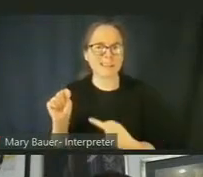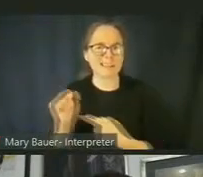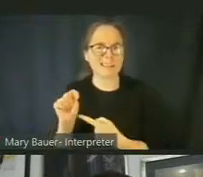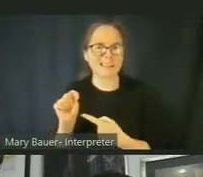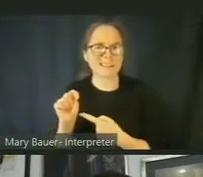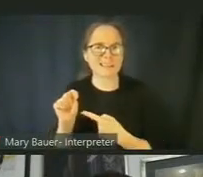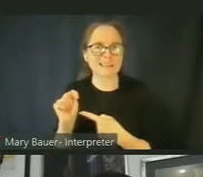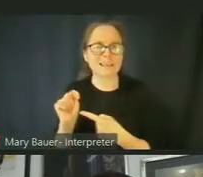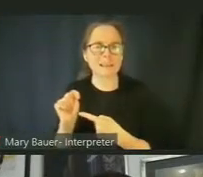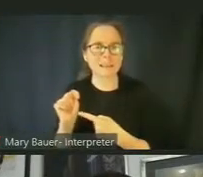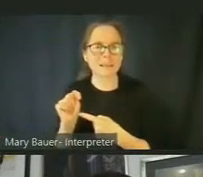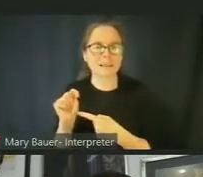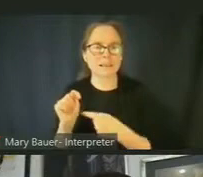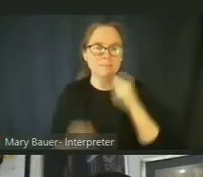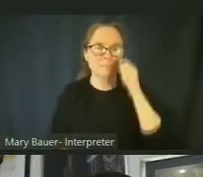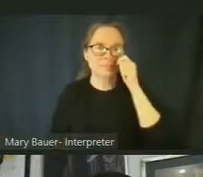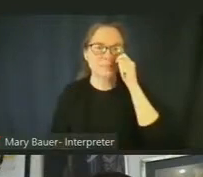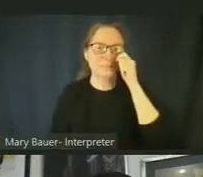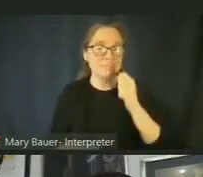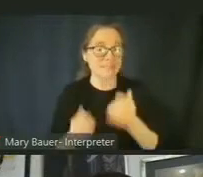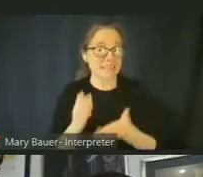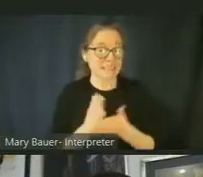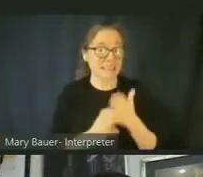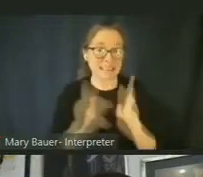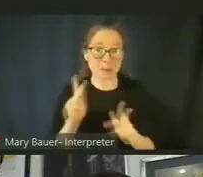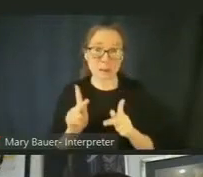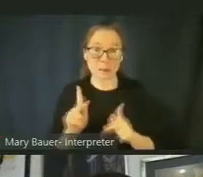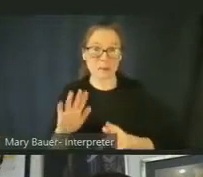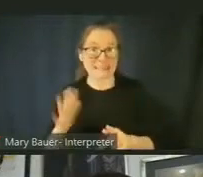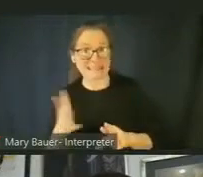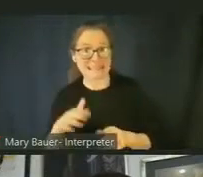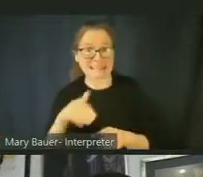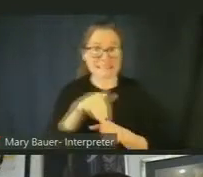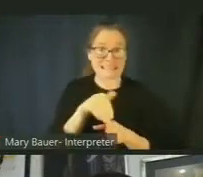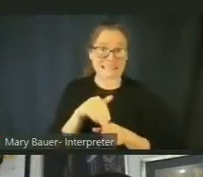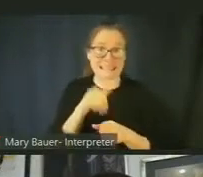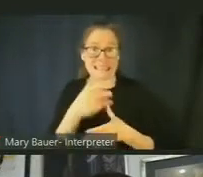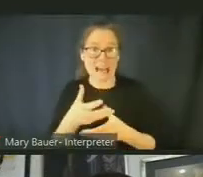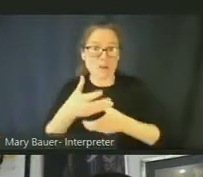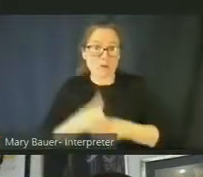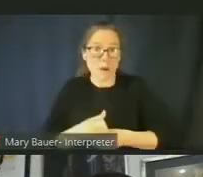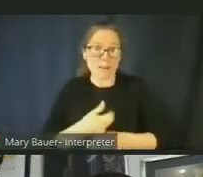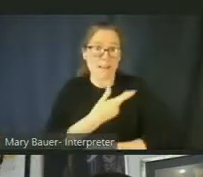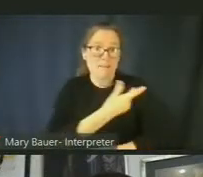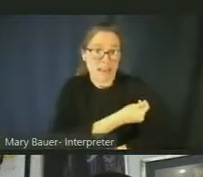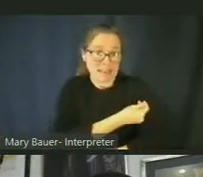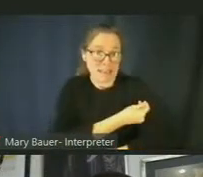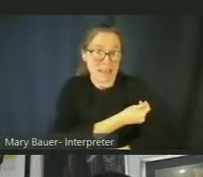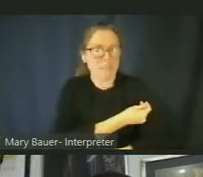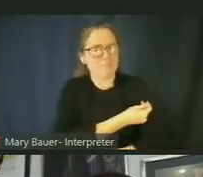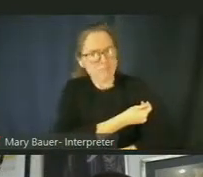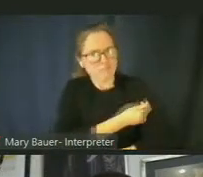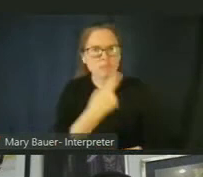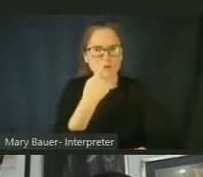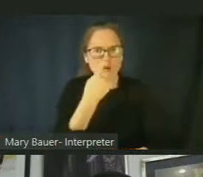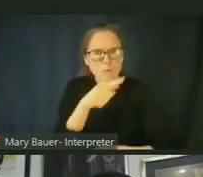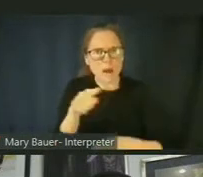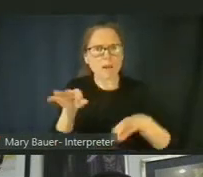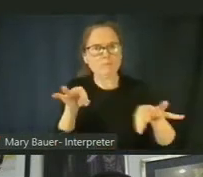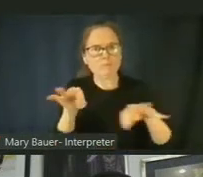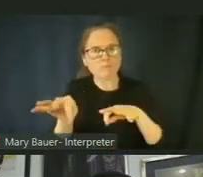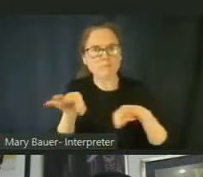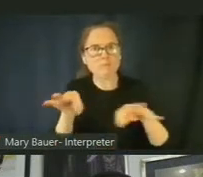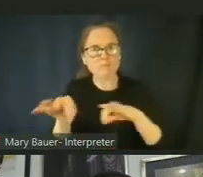in one of the reasons why folks may or may not want to get the vaccine. And I'm wondering if you can talk a little bit about